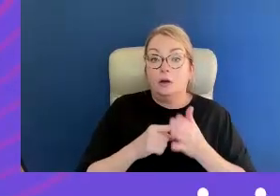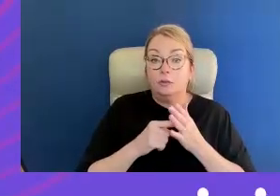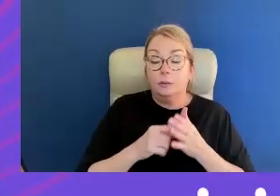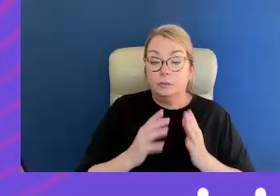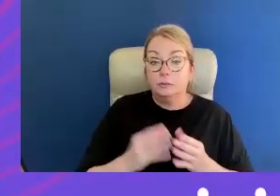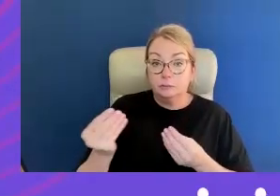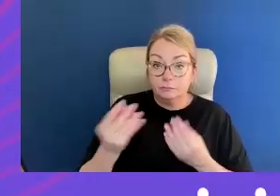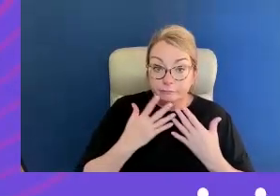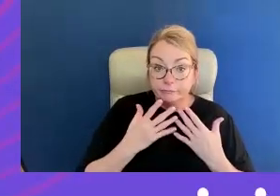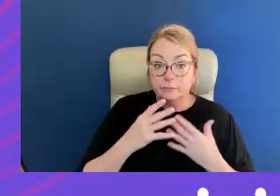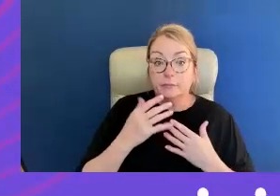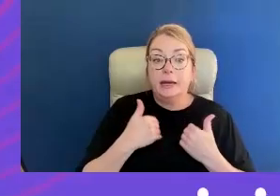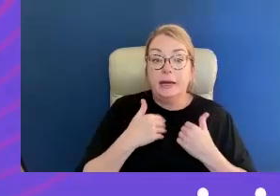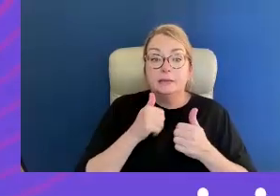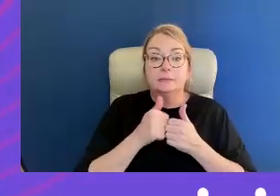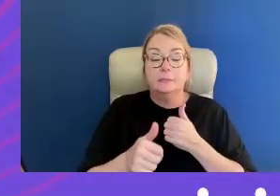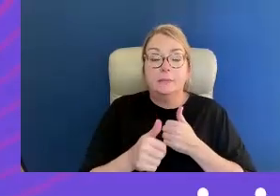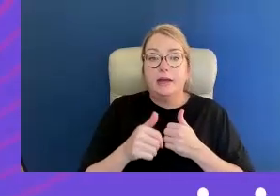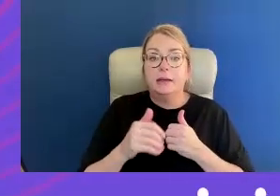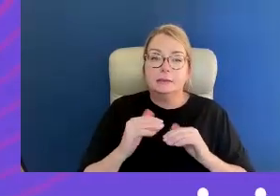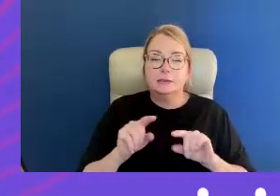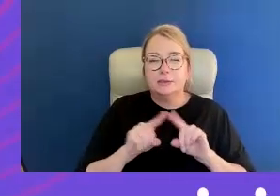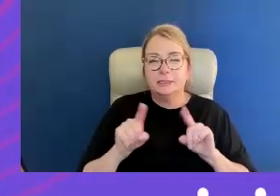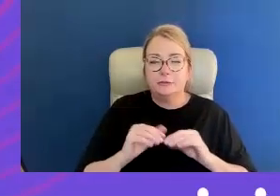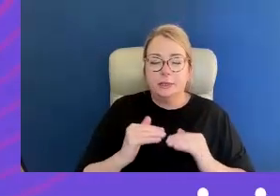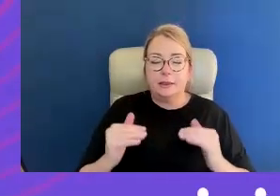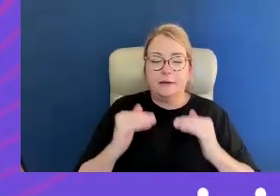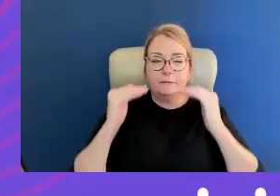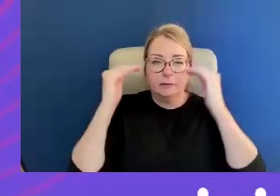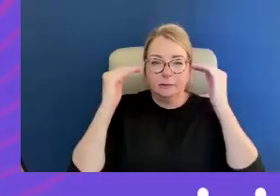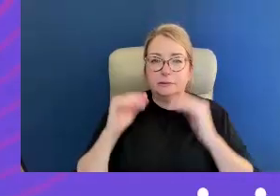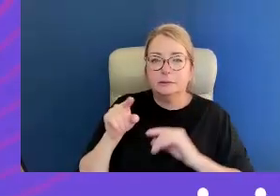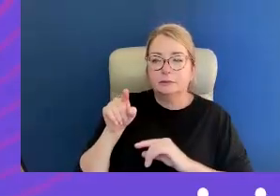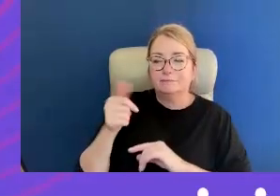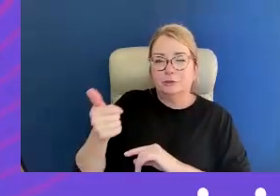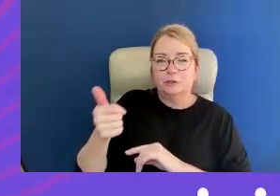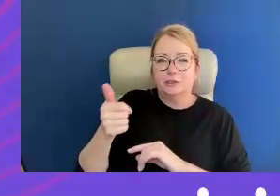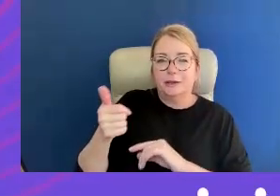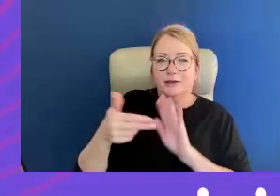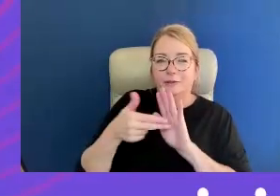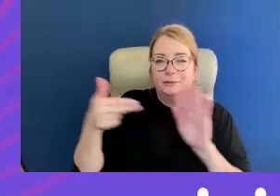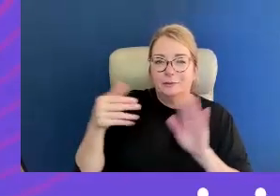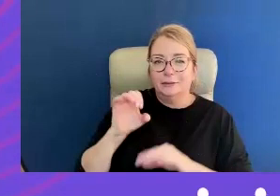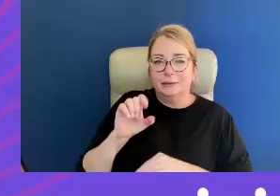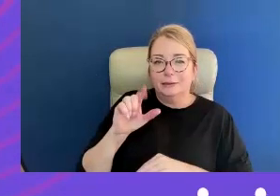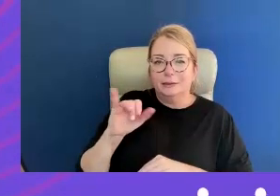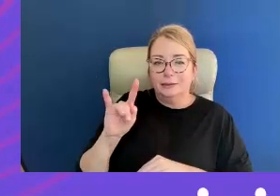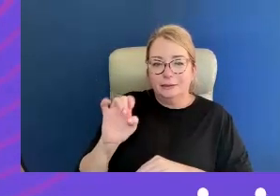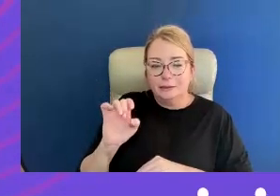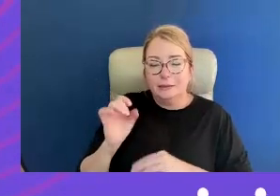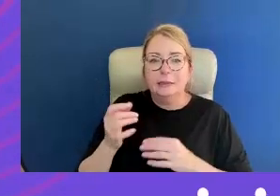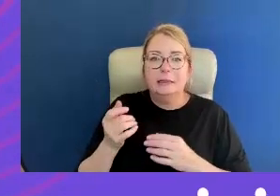this pass as an elite member because there's different tiers. She was able to go to several classes of Orange Theory, several